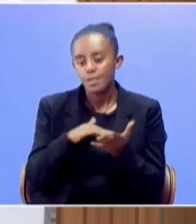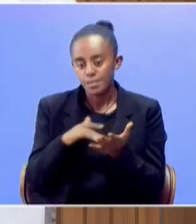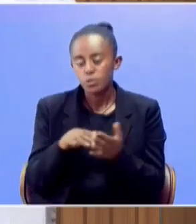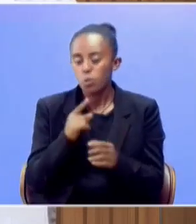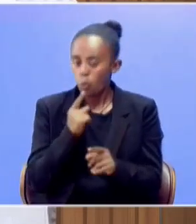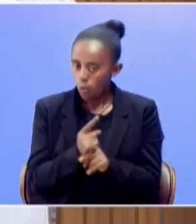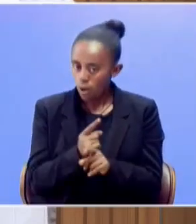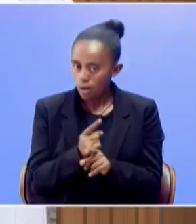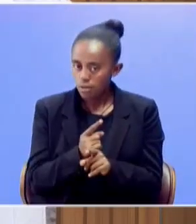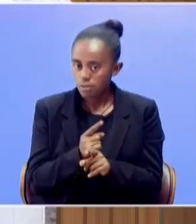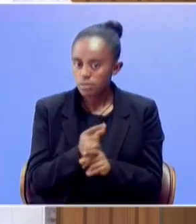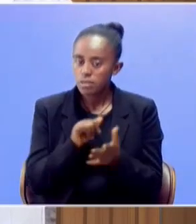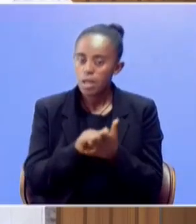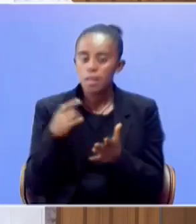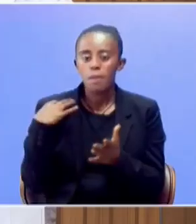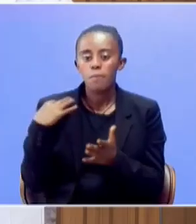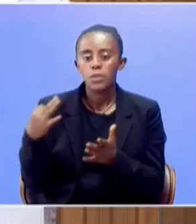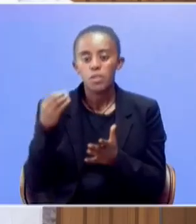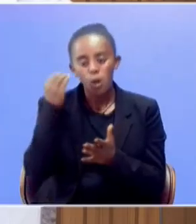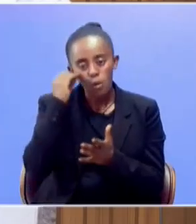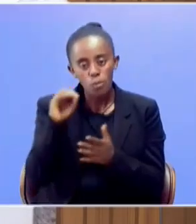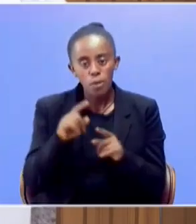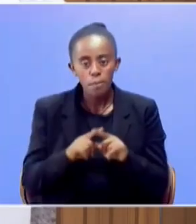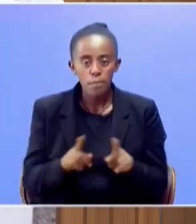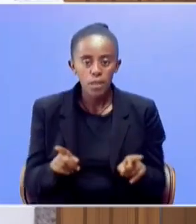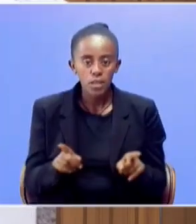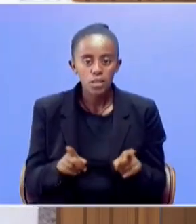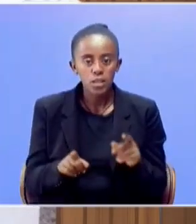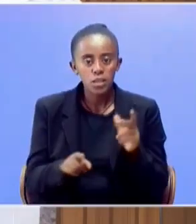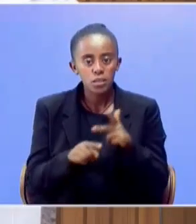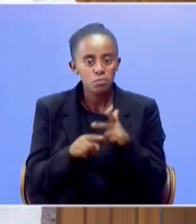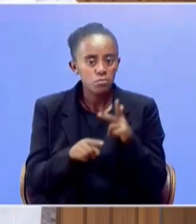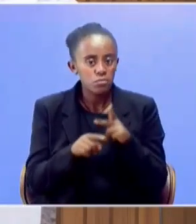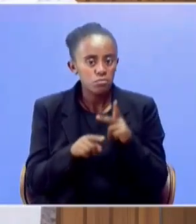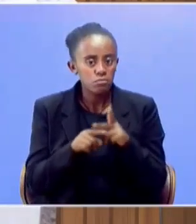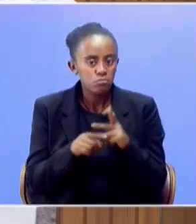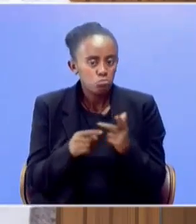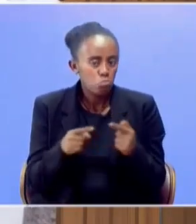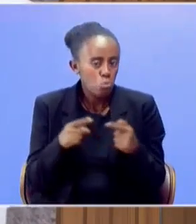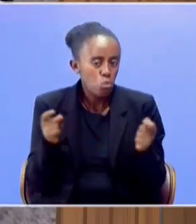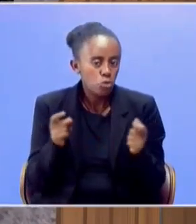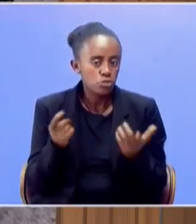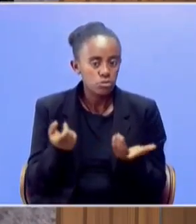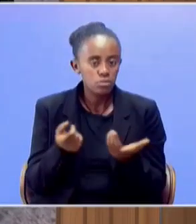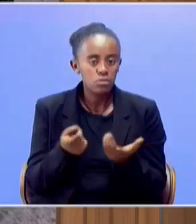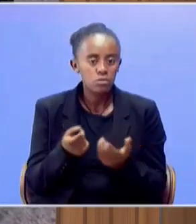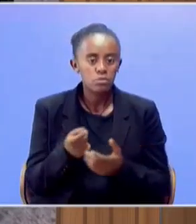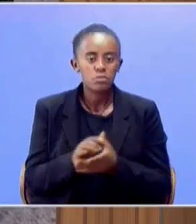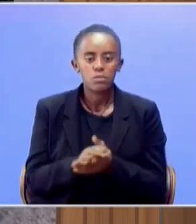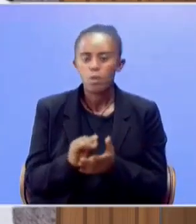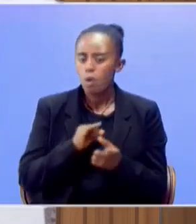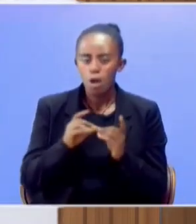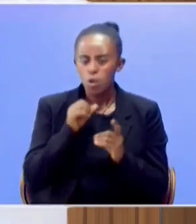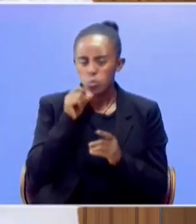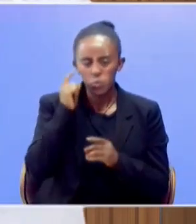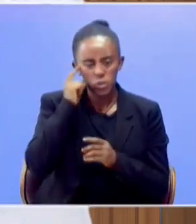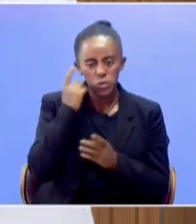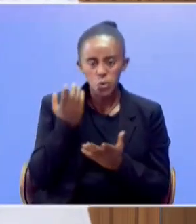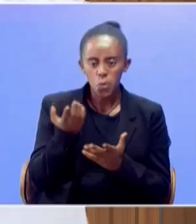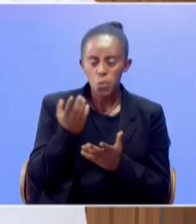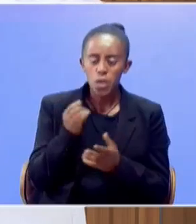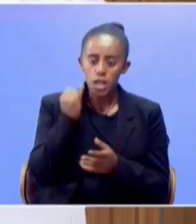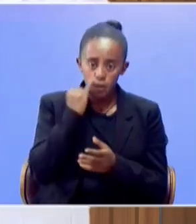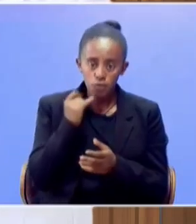right. That's personal opinion. But speaker 3 comes with an opposite idea. Then he says what? I don't think so. If